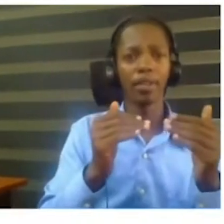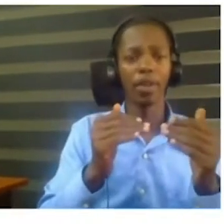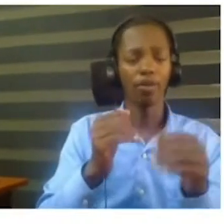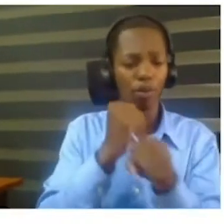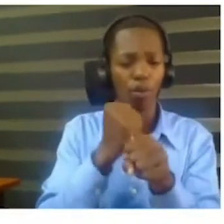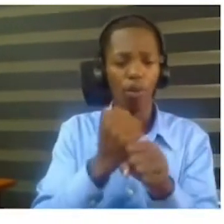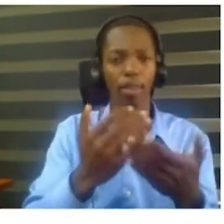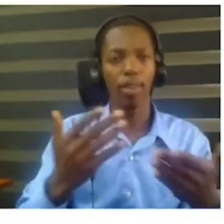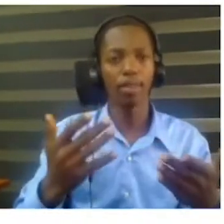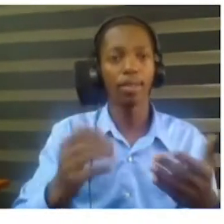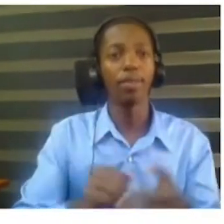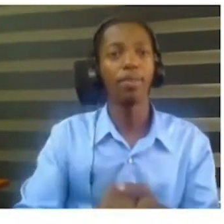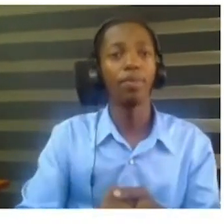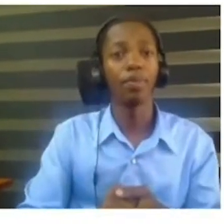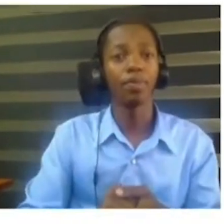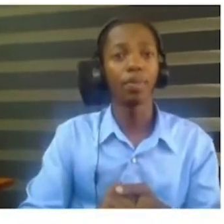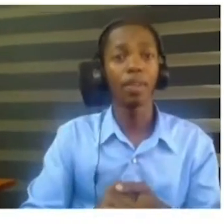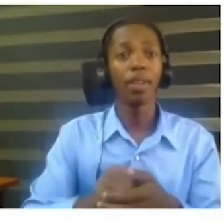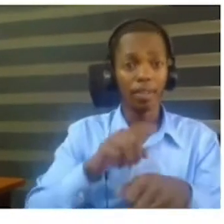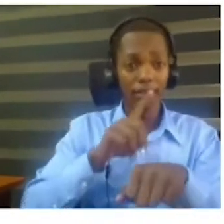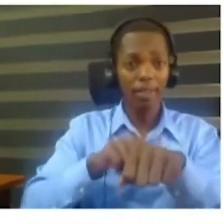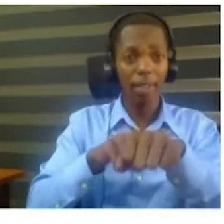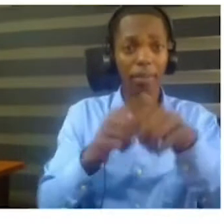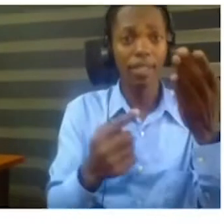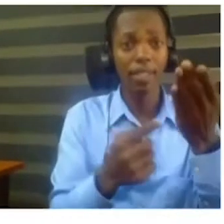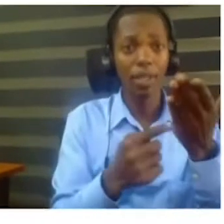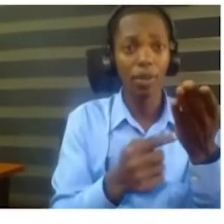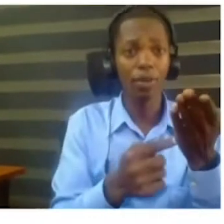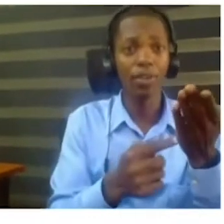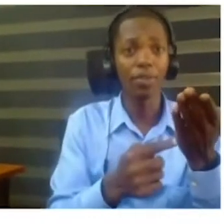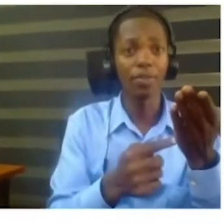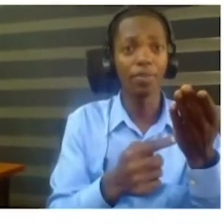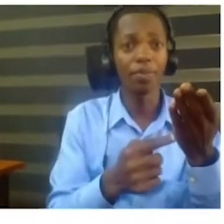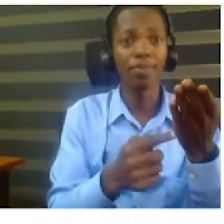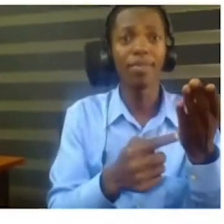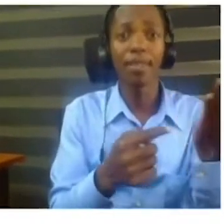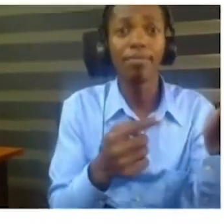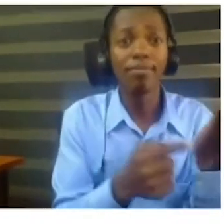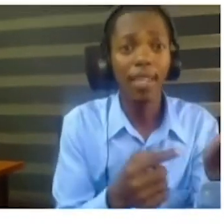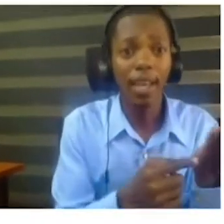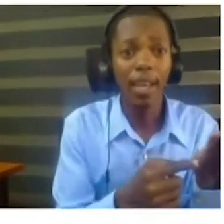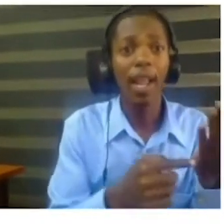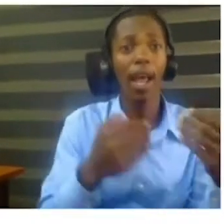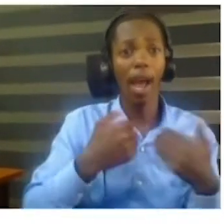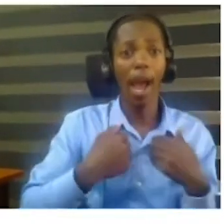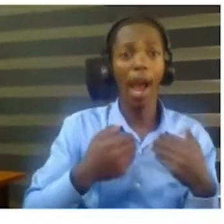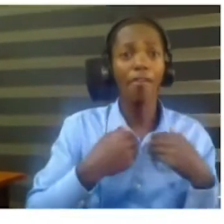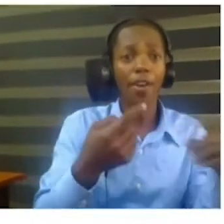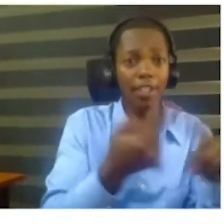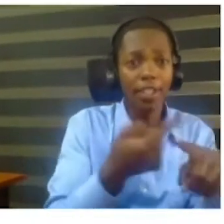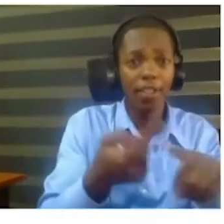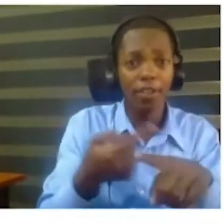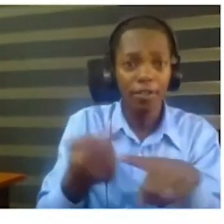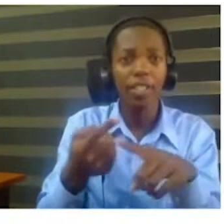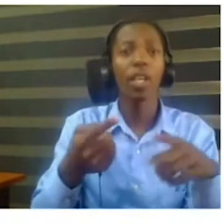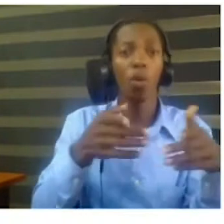When it comes to technology, tech should have multiple ways of performing a task. Maybe